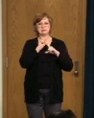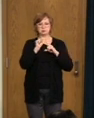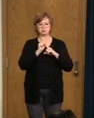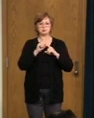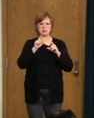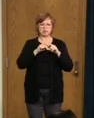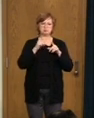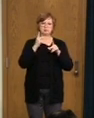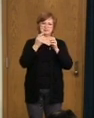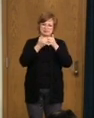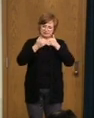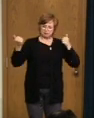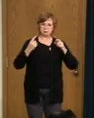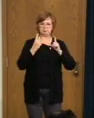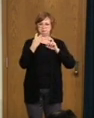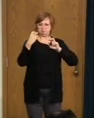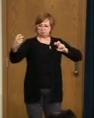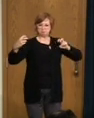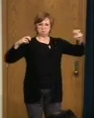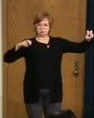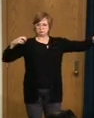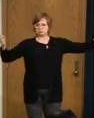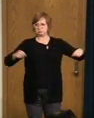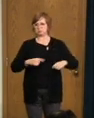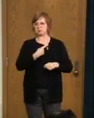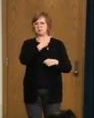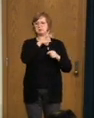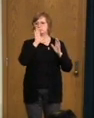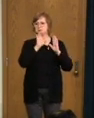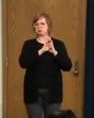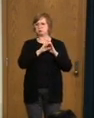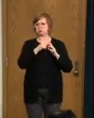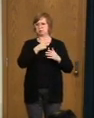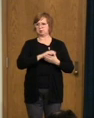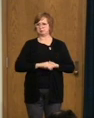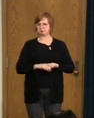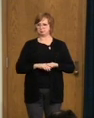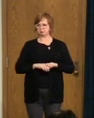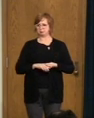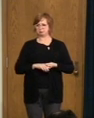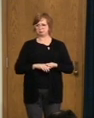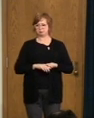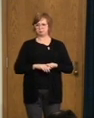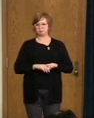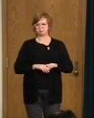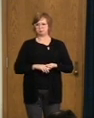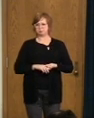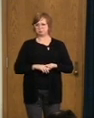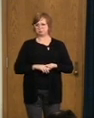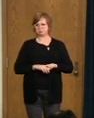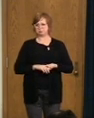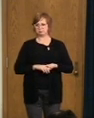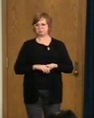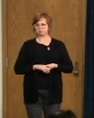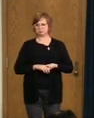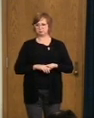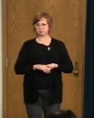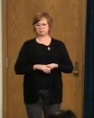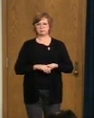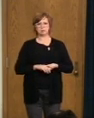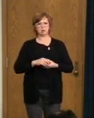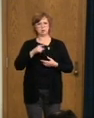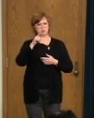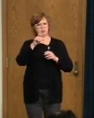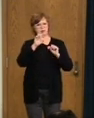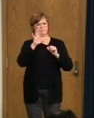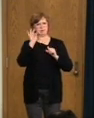This is a graph that has been made by the modeling group. And I think this is from data that's publicly